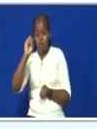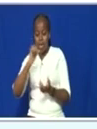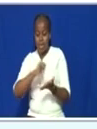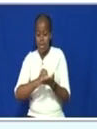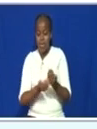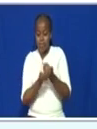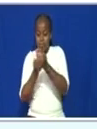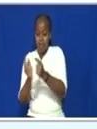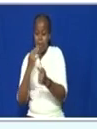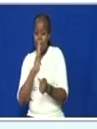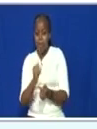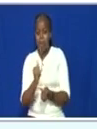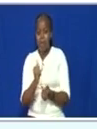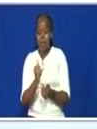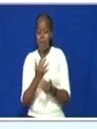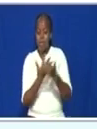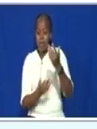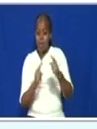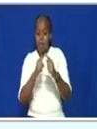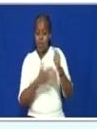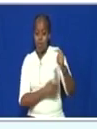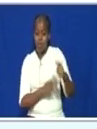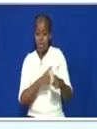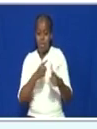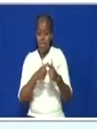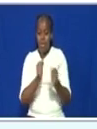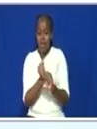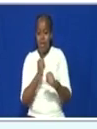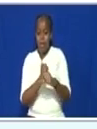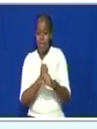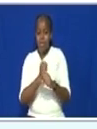the liver and stimulates the liver cells to